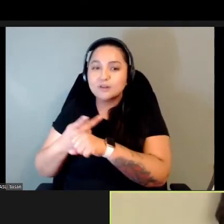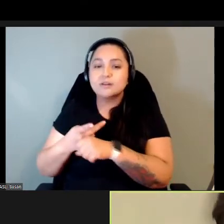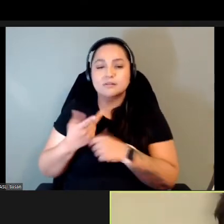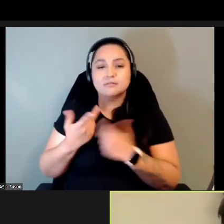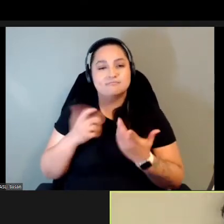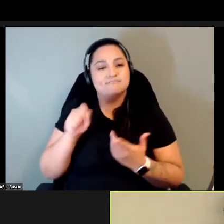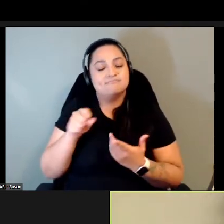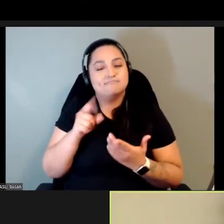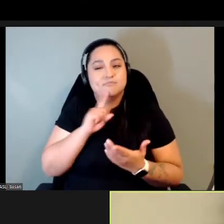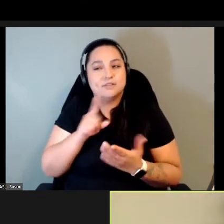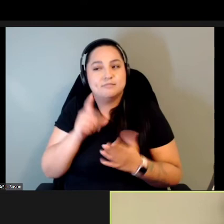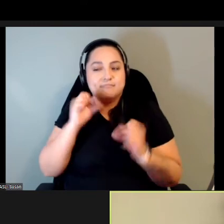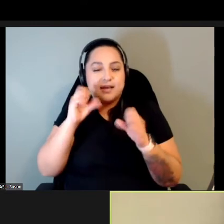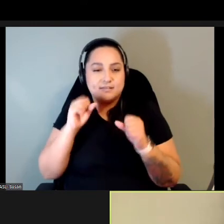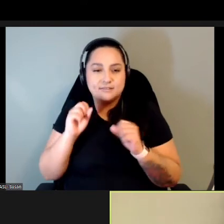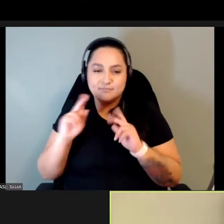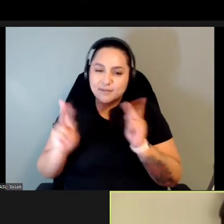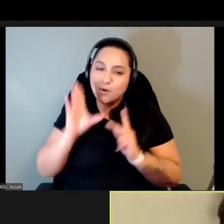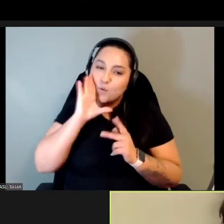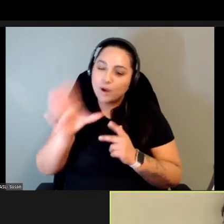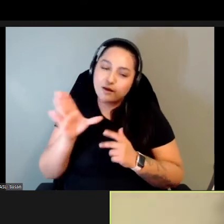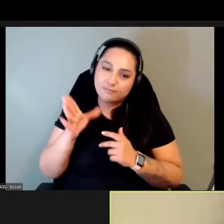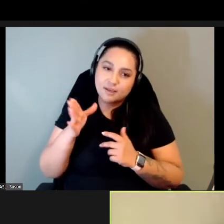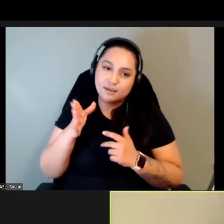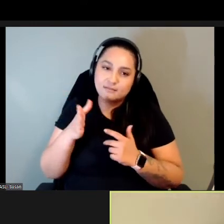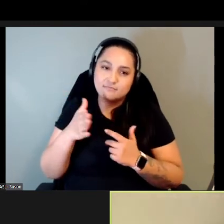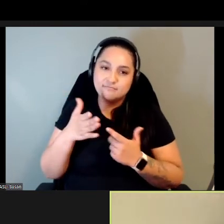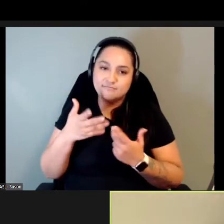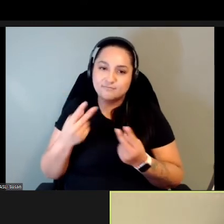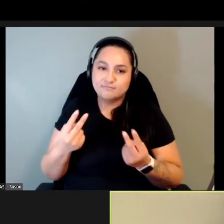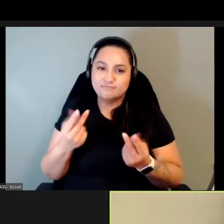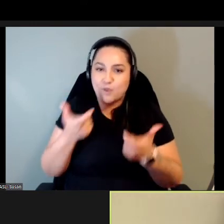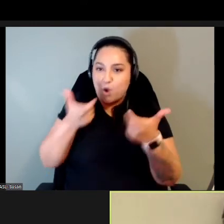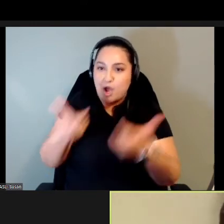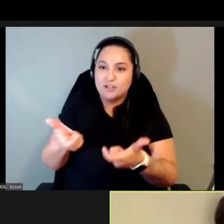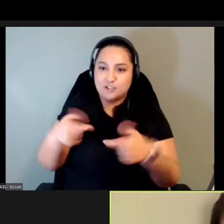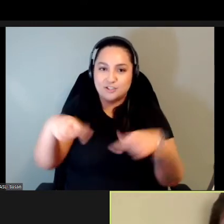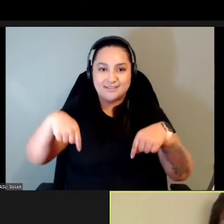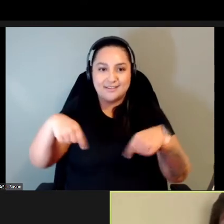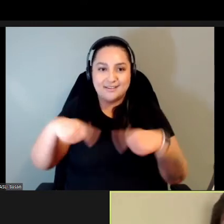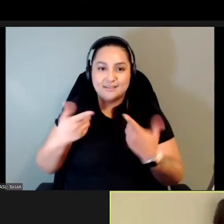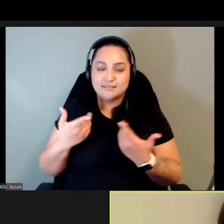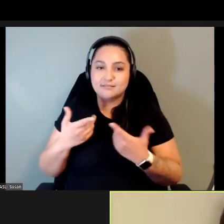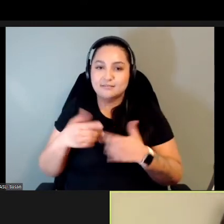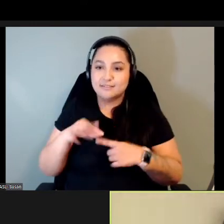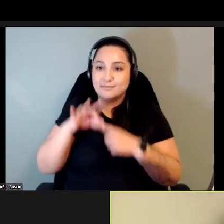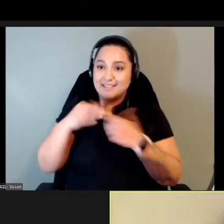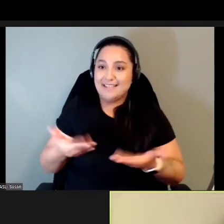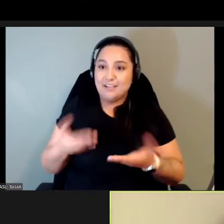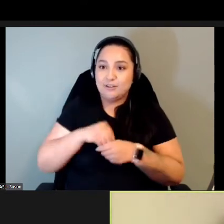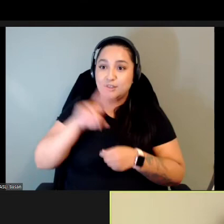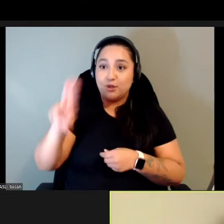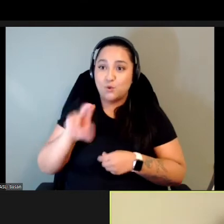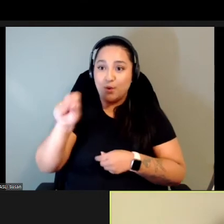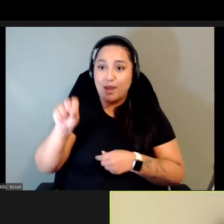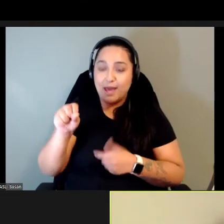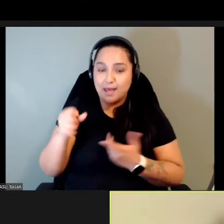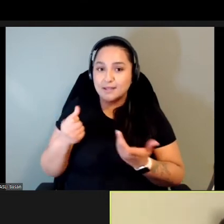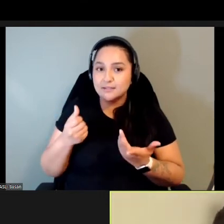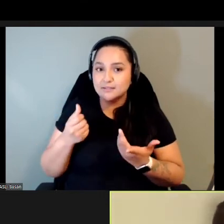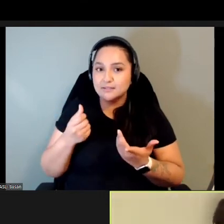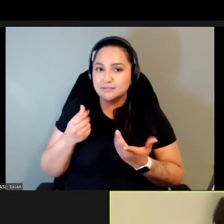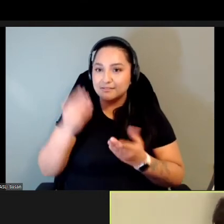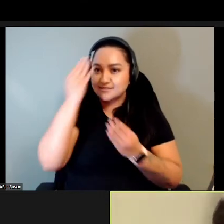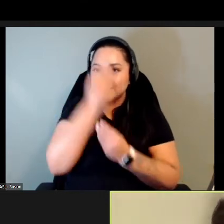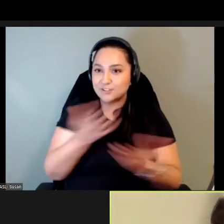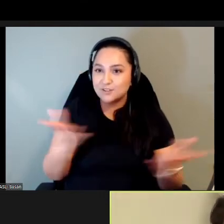be watching this, especially in Turtle Island, the United States, to know that you have generations behind you in